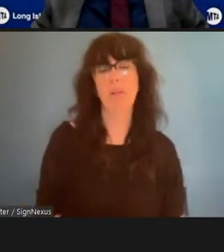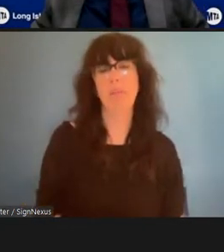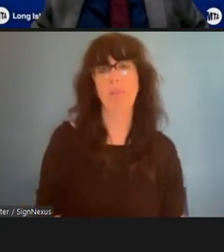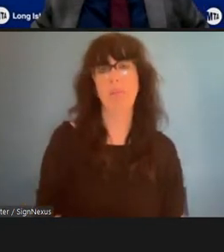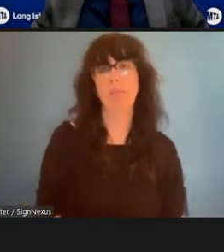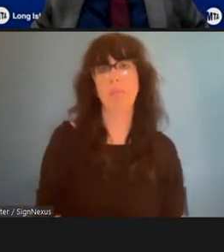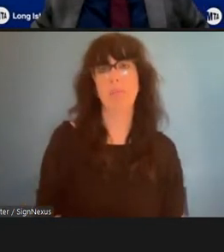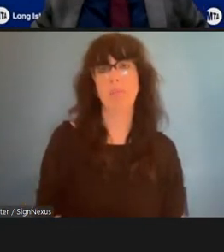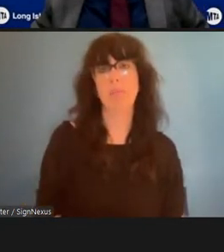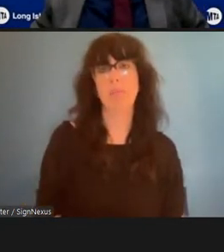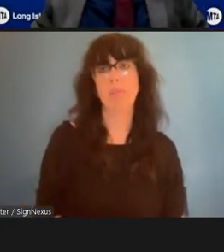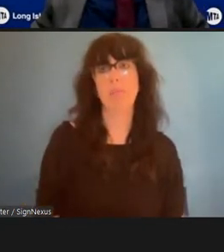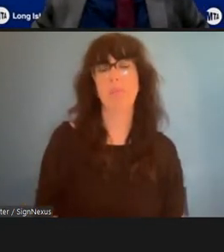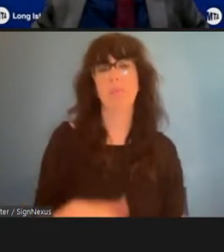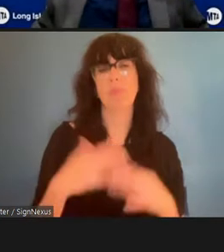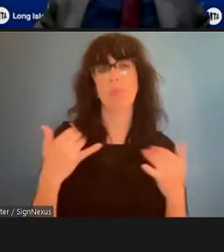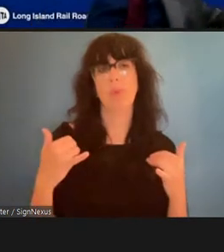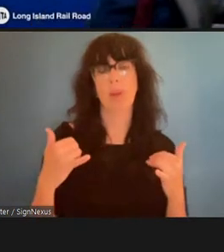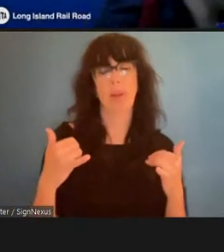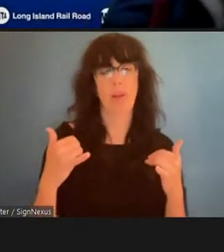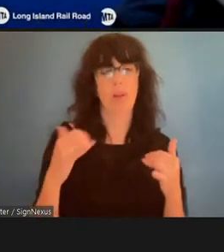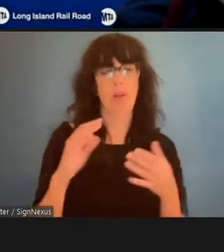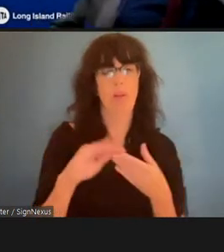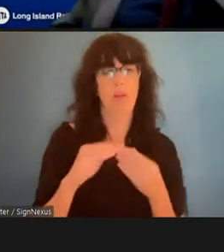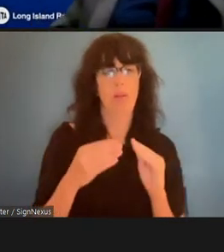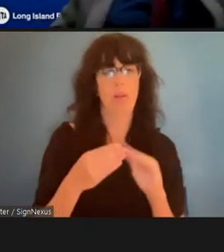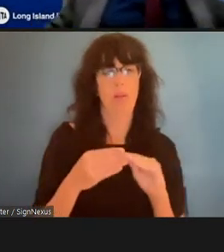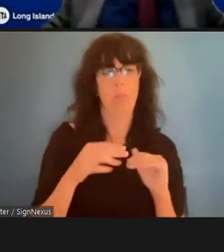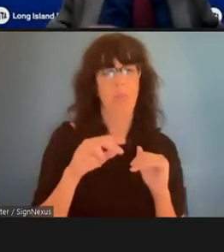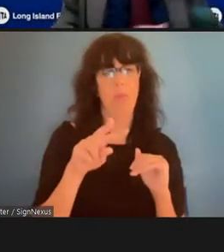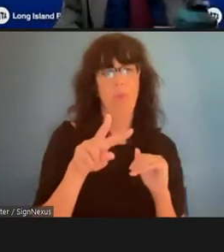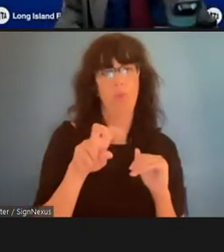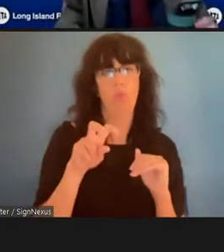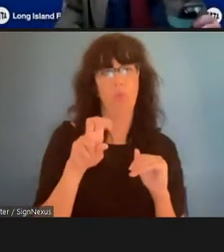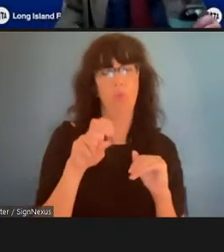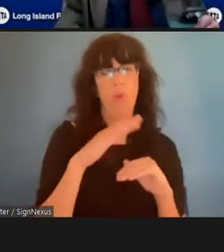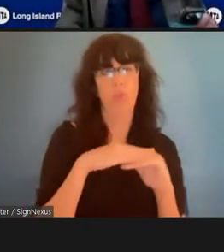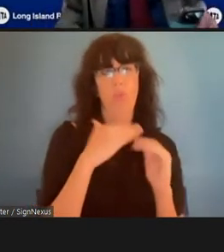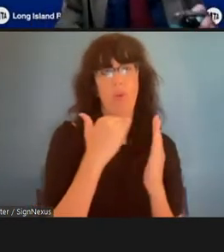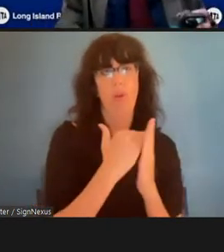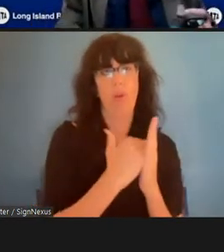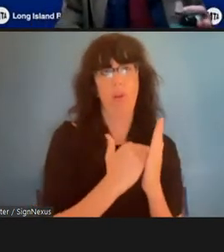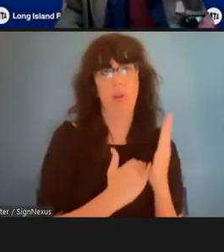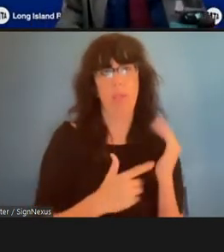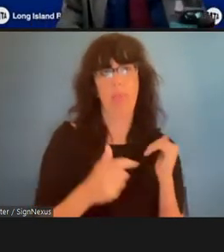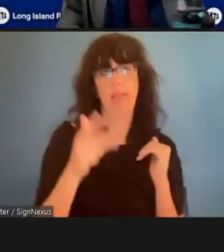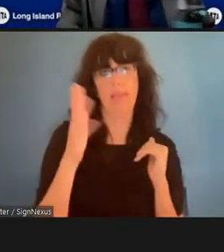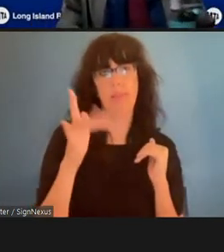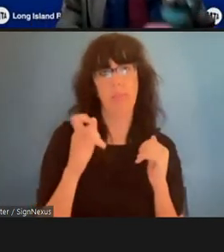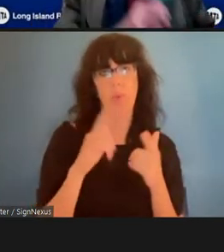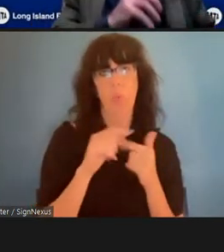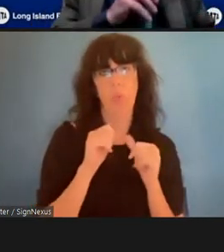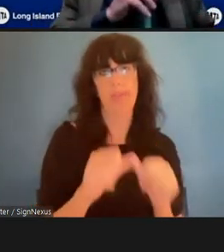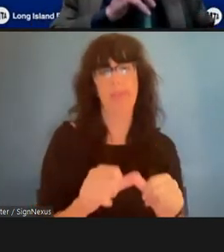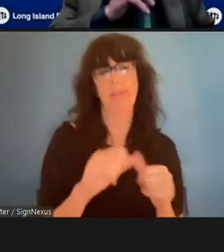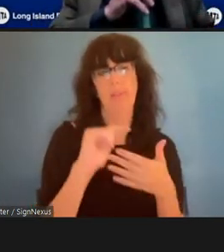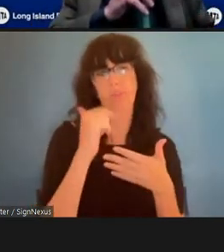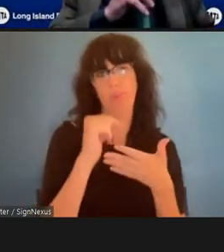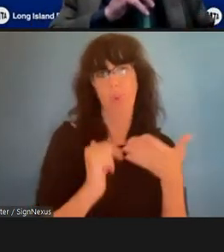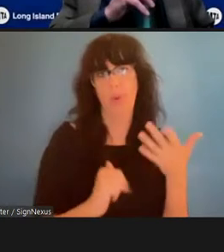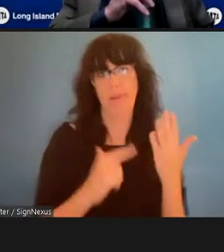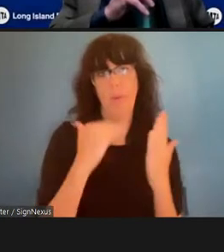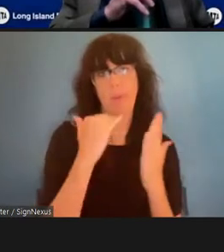we are currently at number 200 on our list of speakers and will continue to call the list